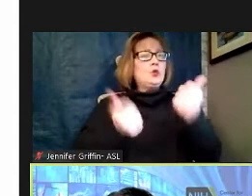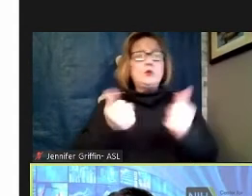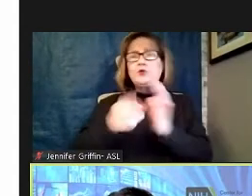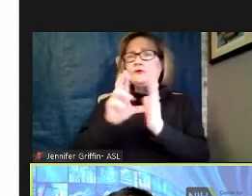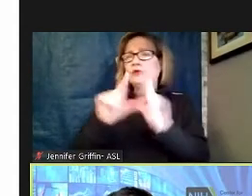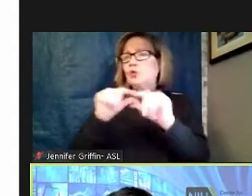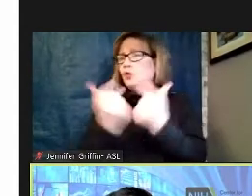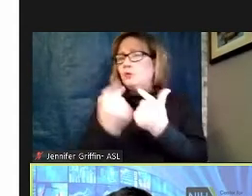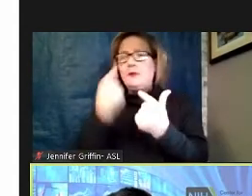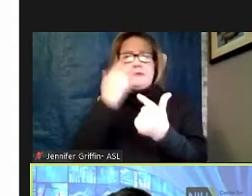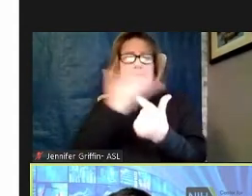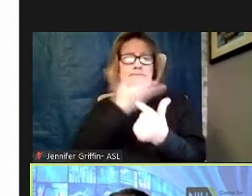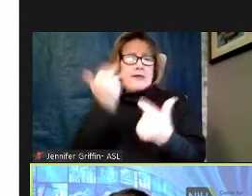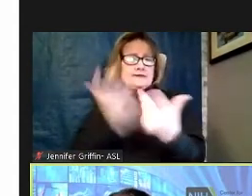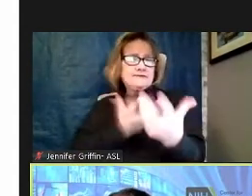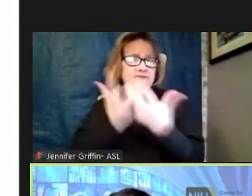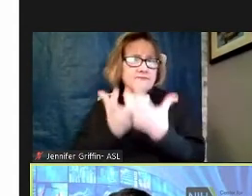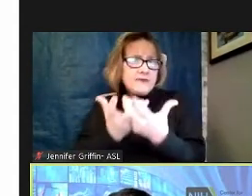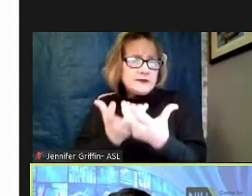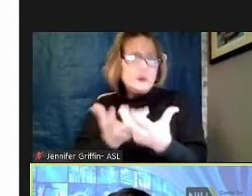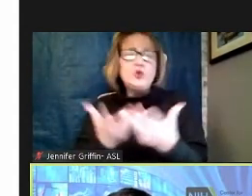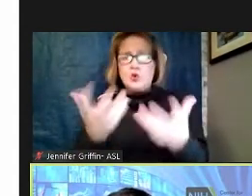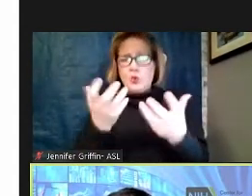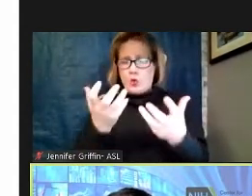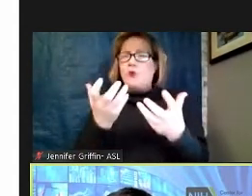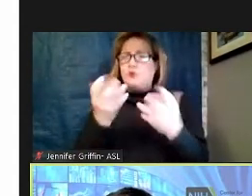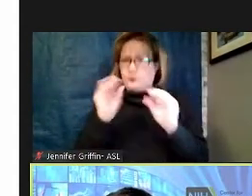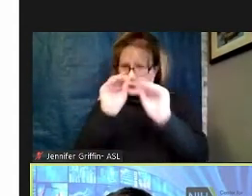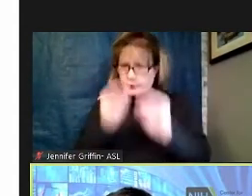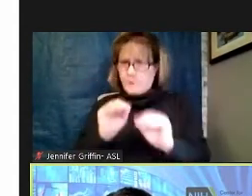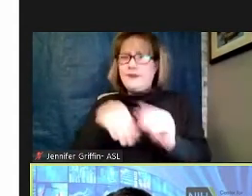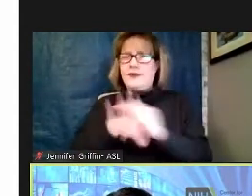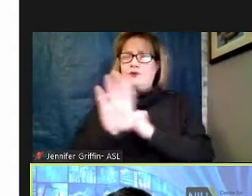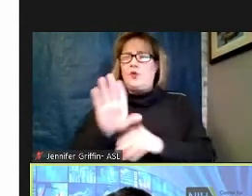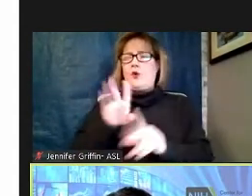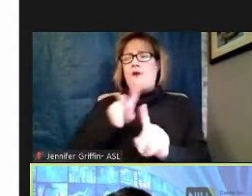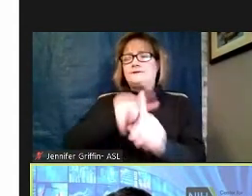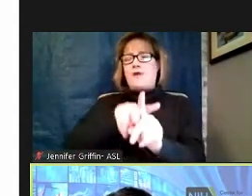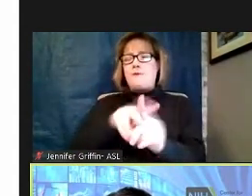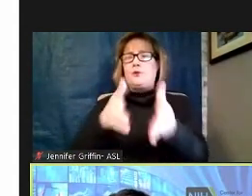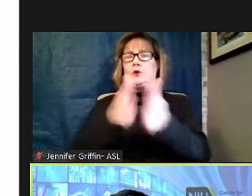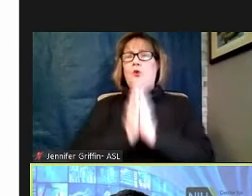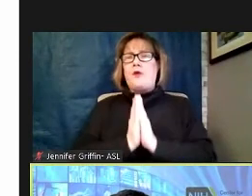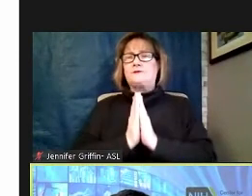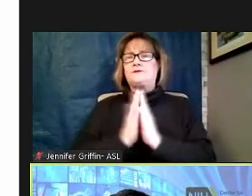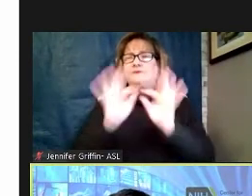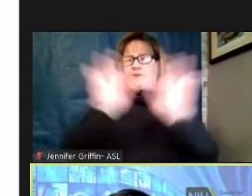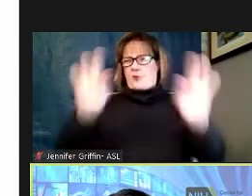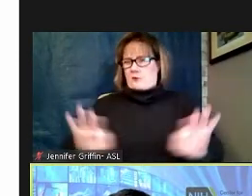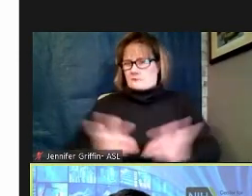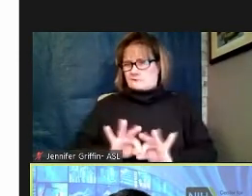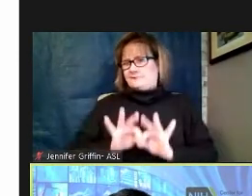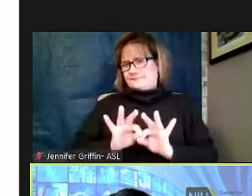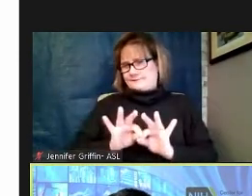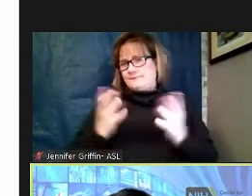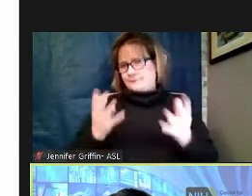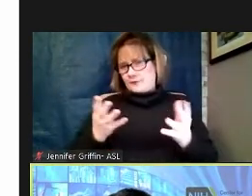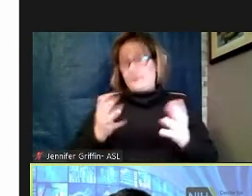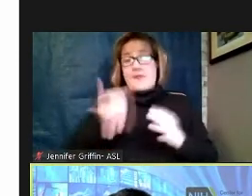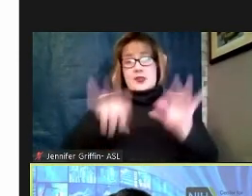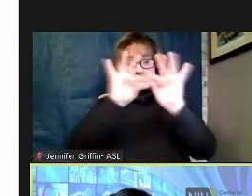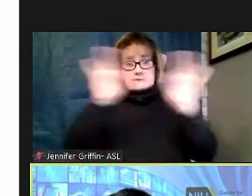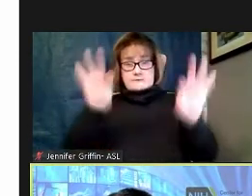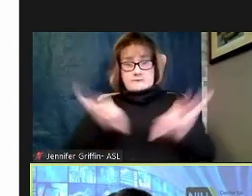you think might be the best fit. You want to enter that into the assignment request form, okay? So this form